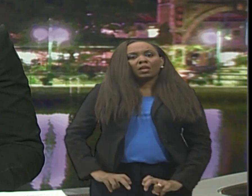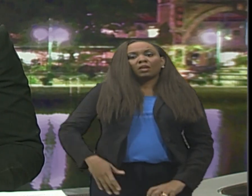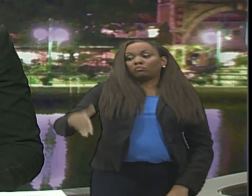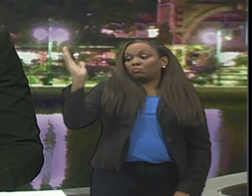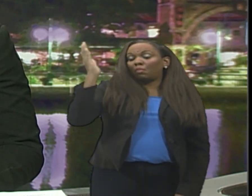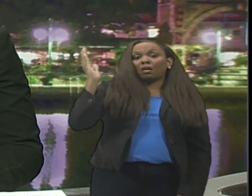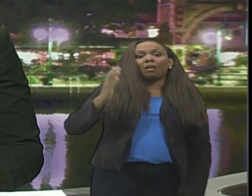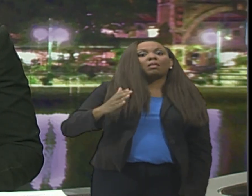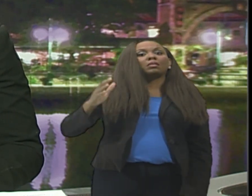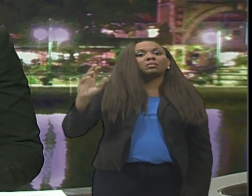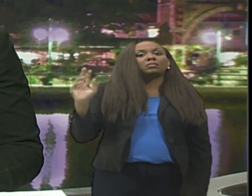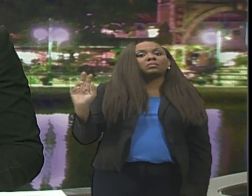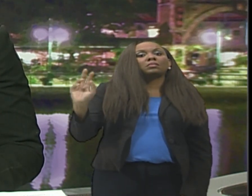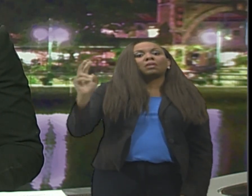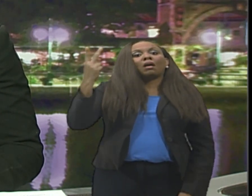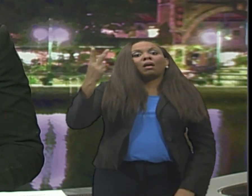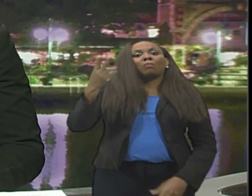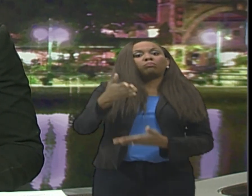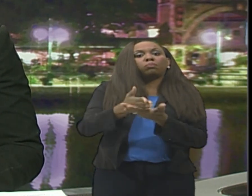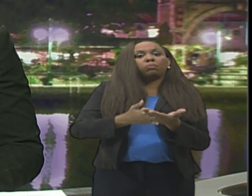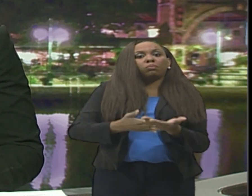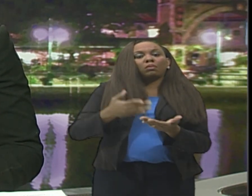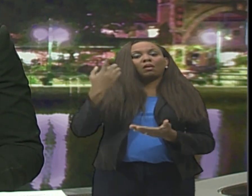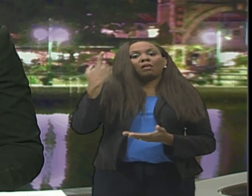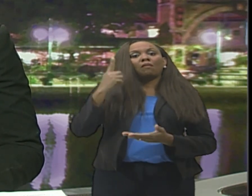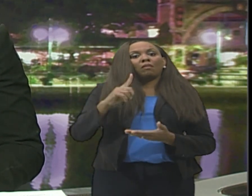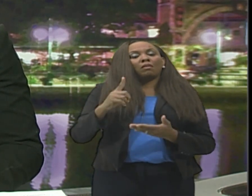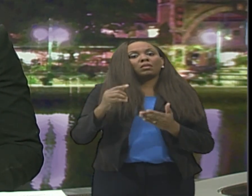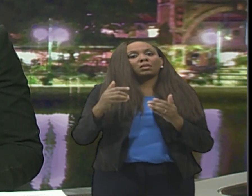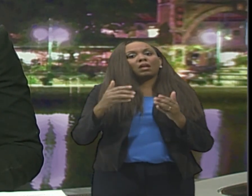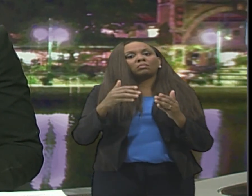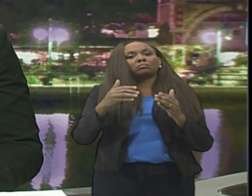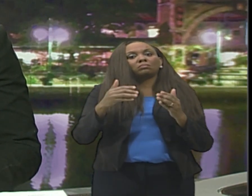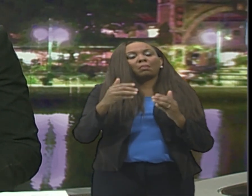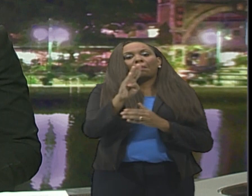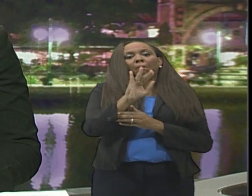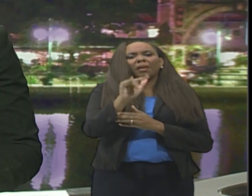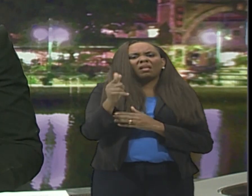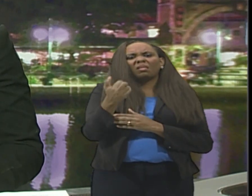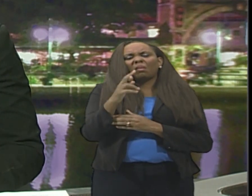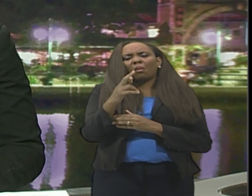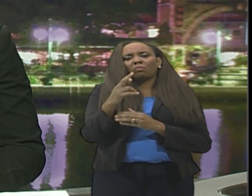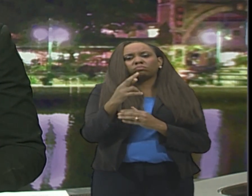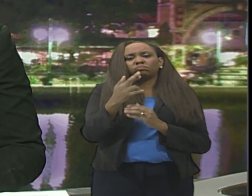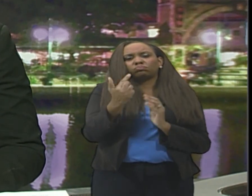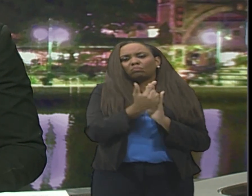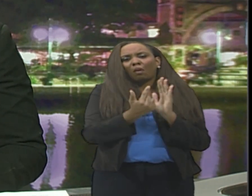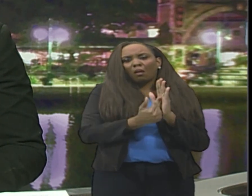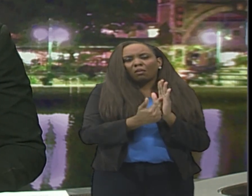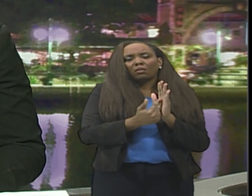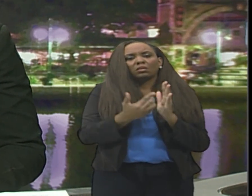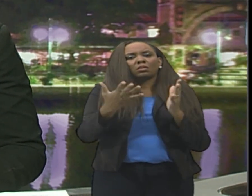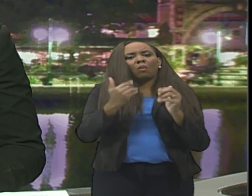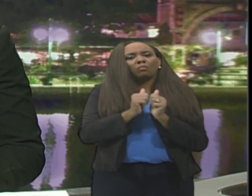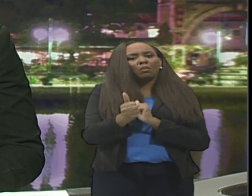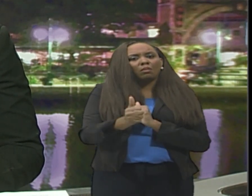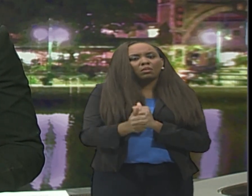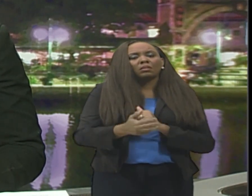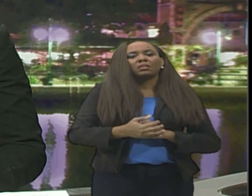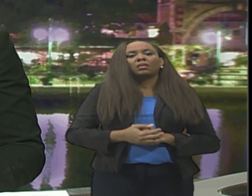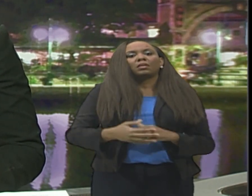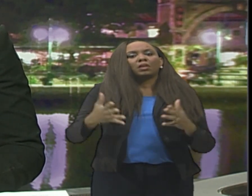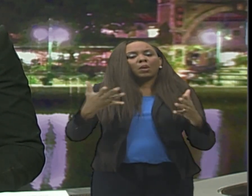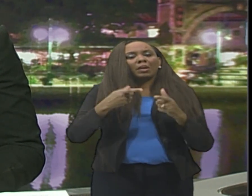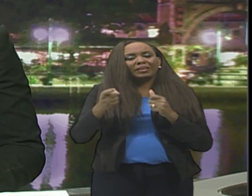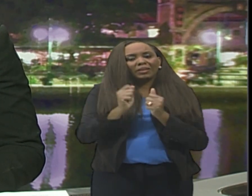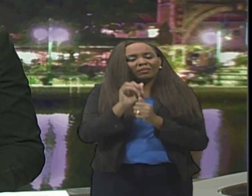the Integrity Bill in Public Life Bill 2018. Mr. Marshall says the issue is being addressed early by the new administration